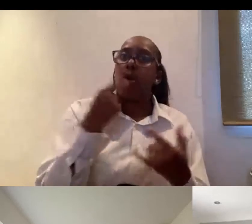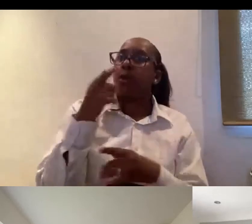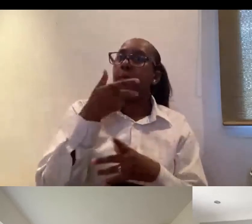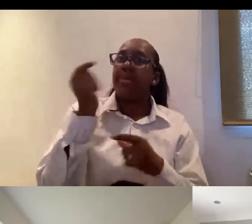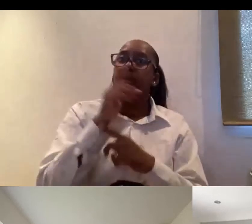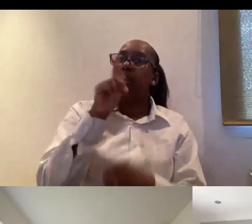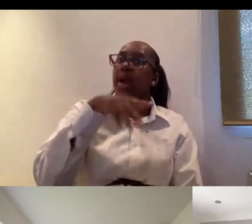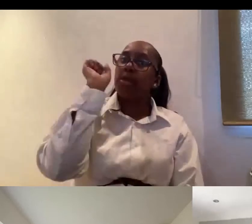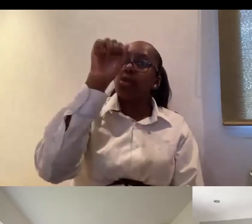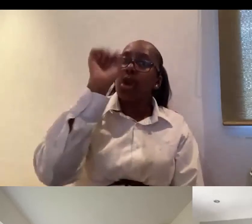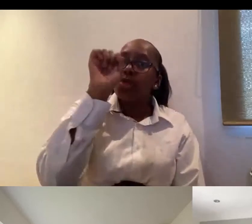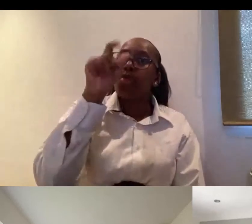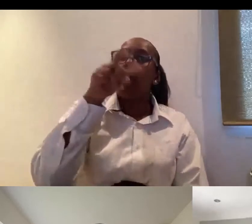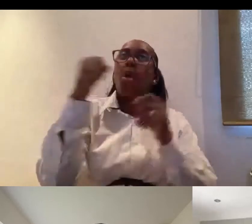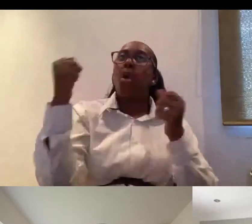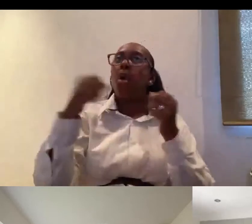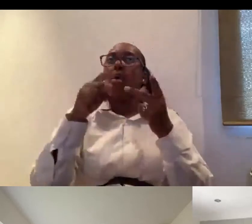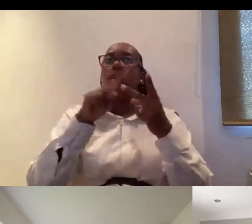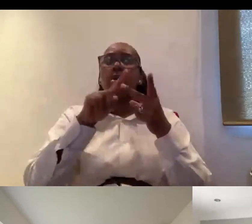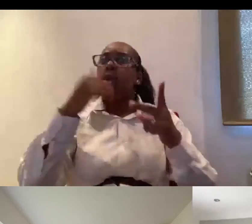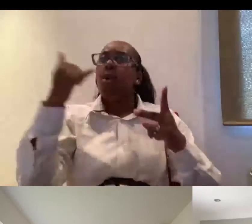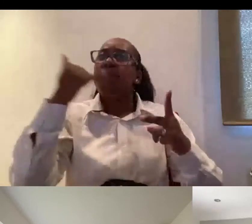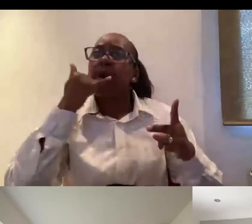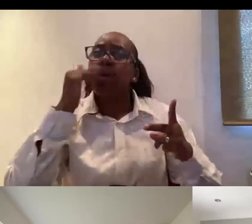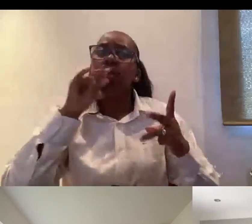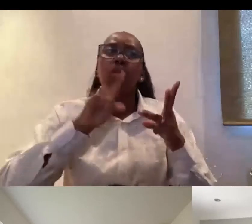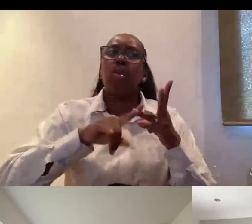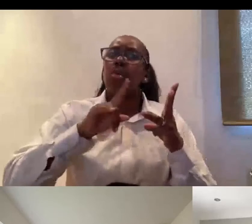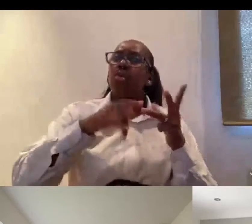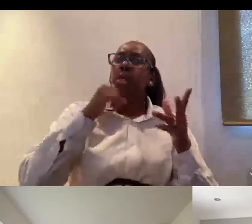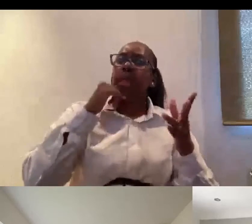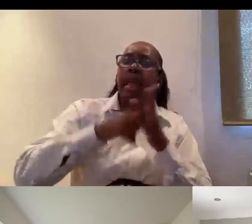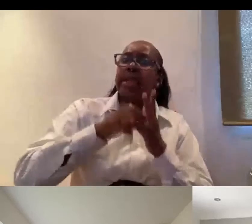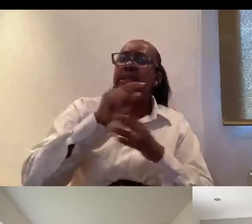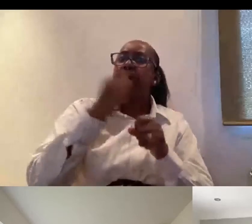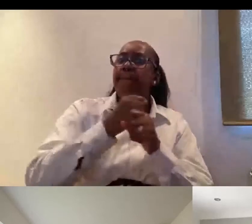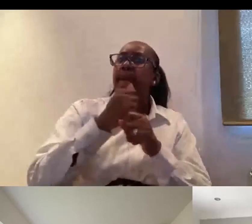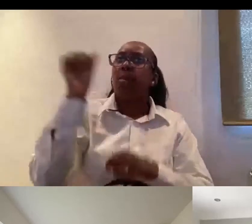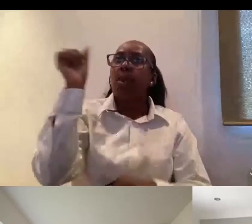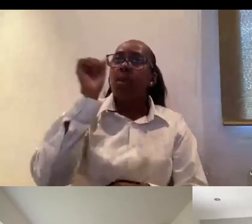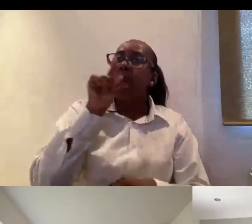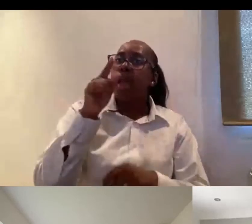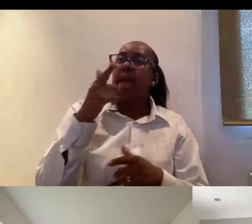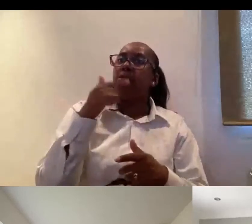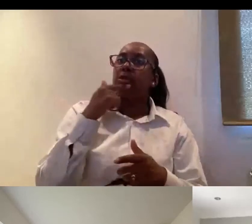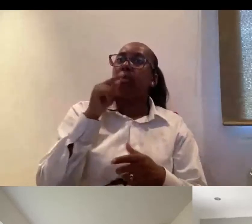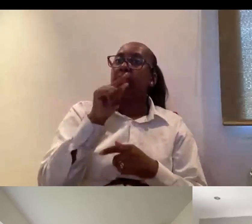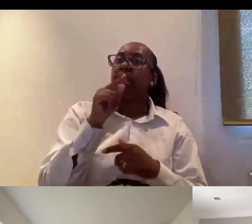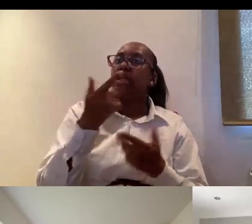door, phone calls. It's coming from every direction right now. So to make people aware that, you know, they need to fact